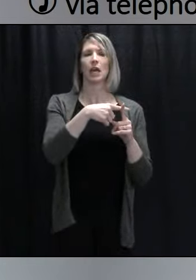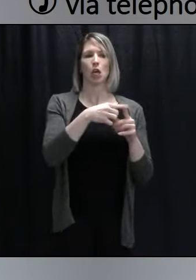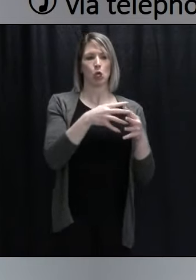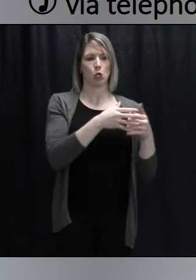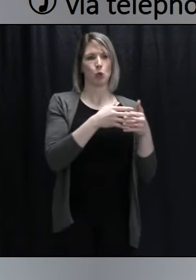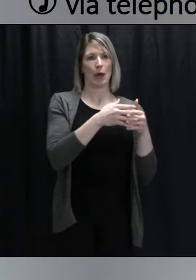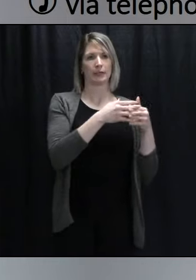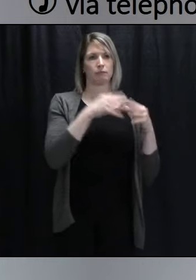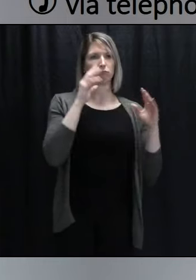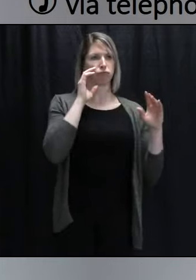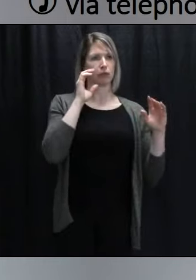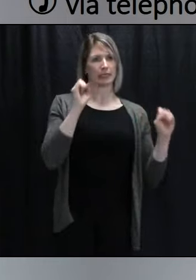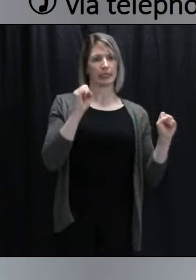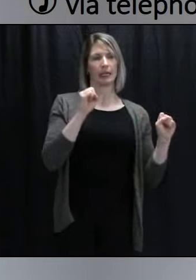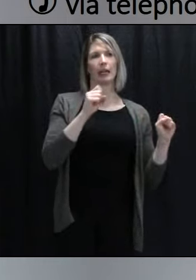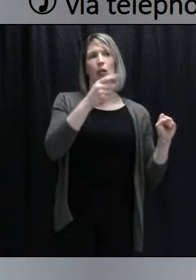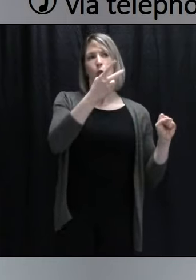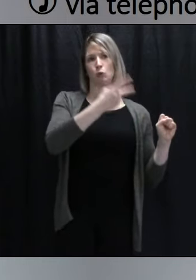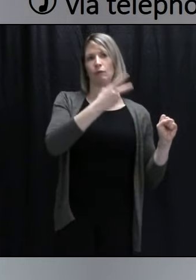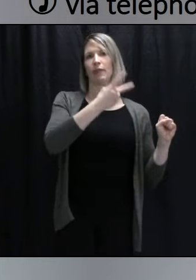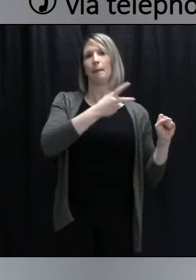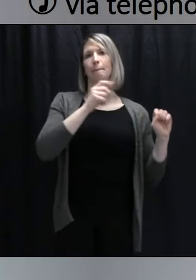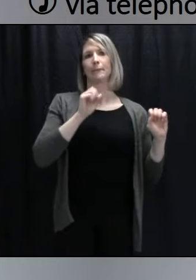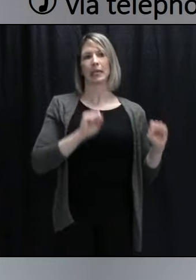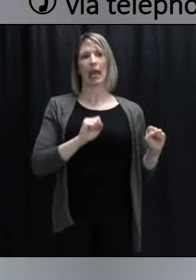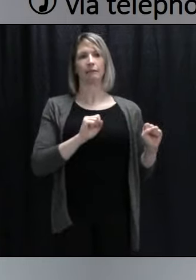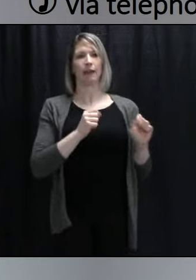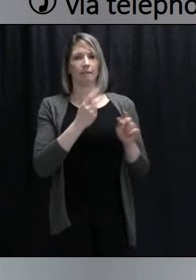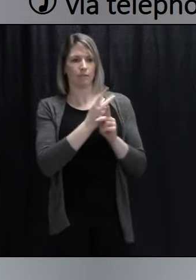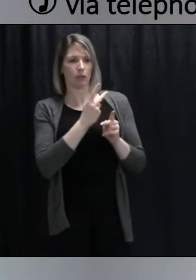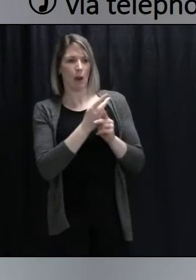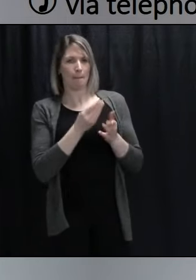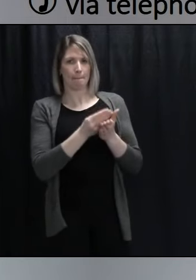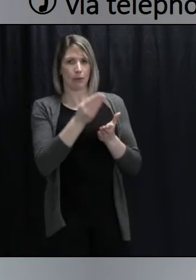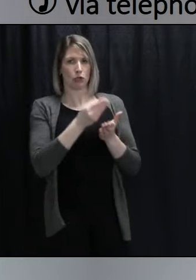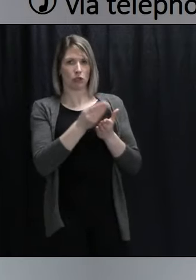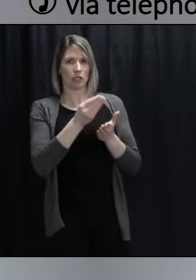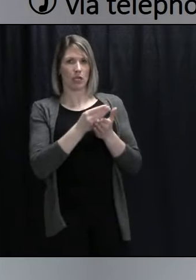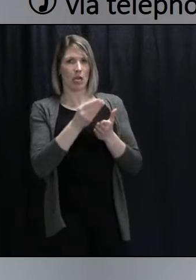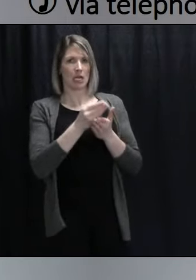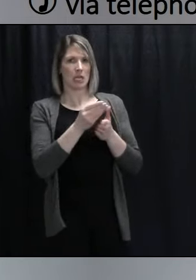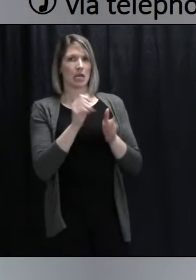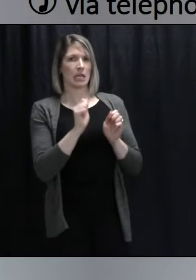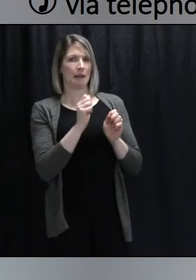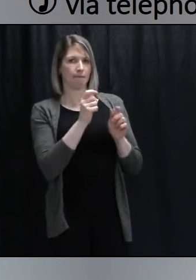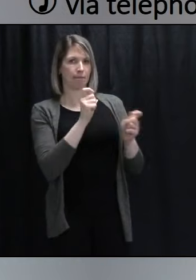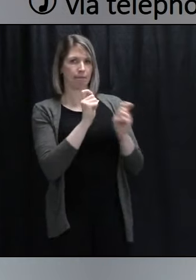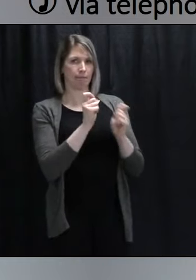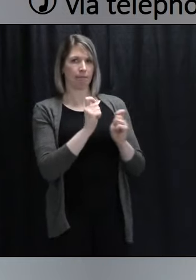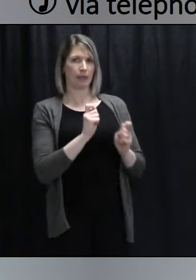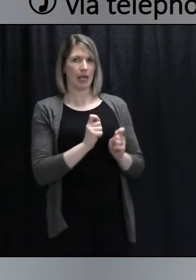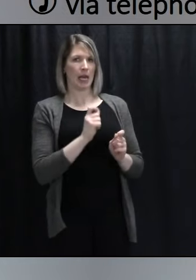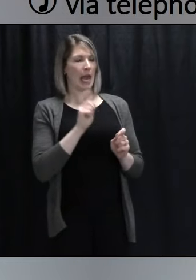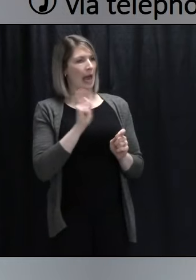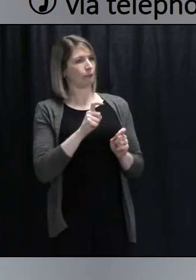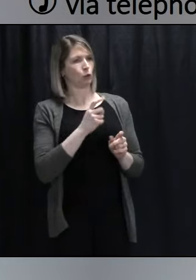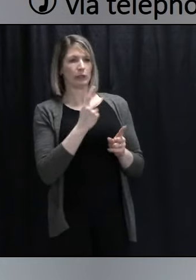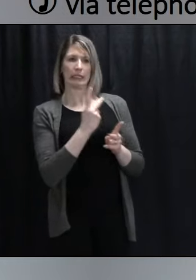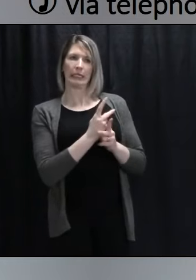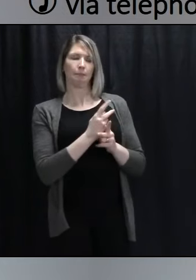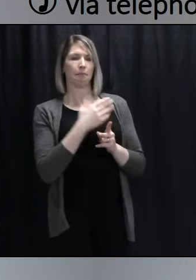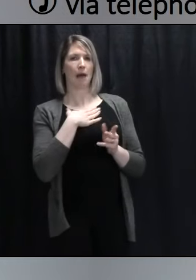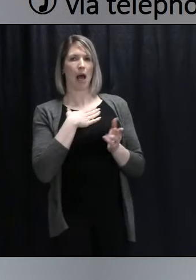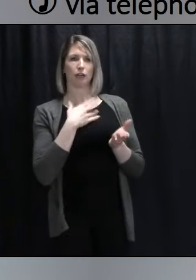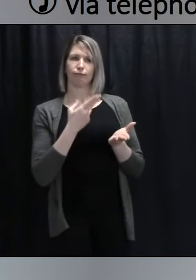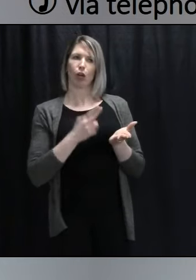to sequester products the feds deem essential there. I also know that 3M feel